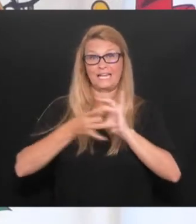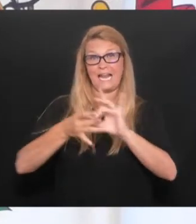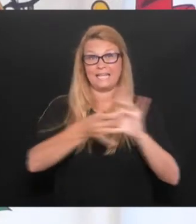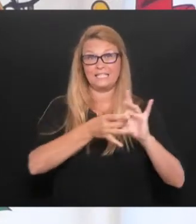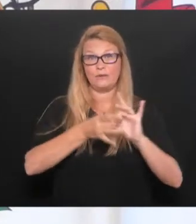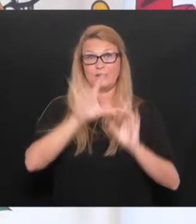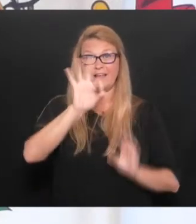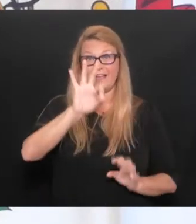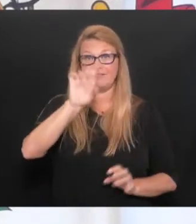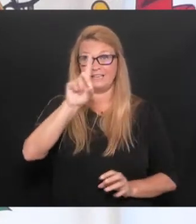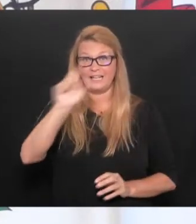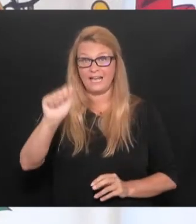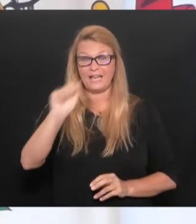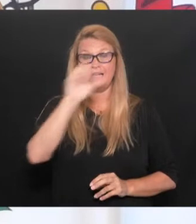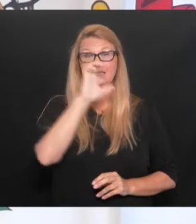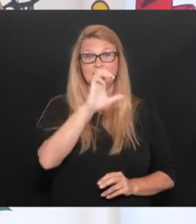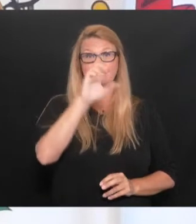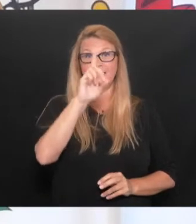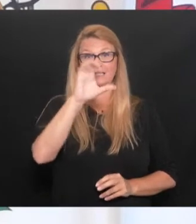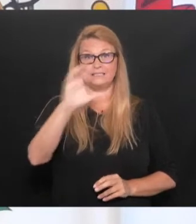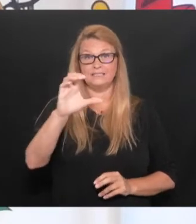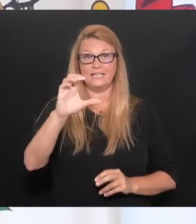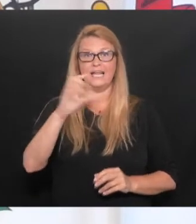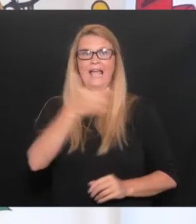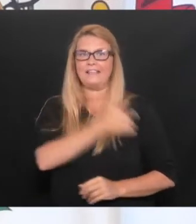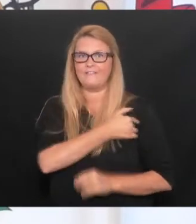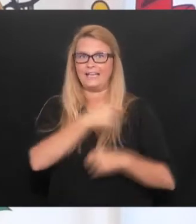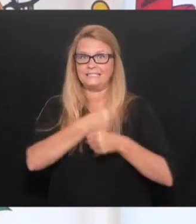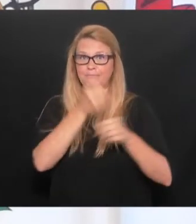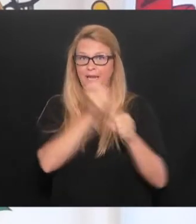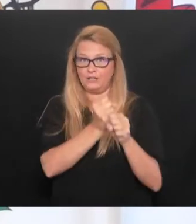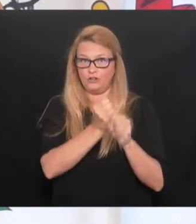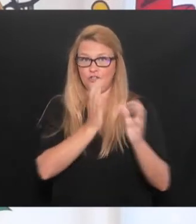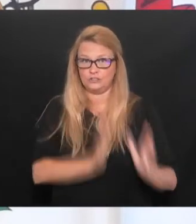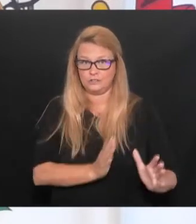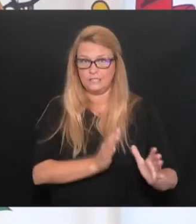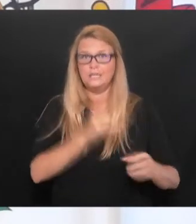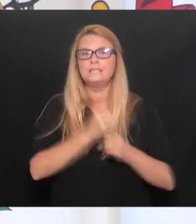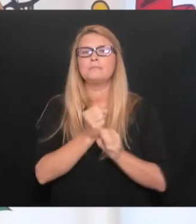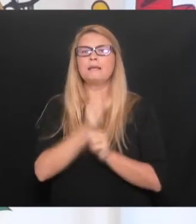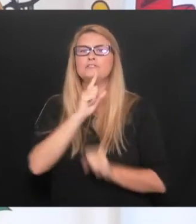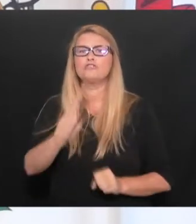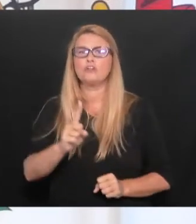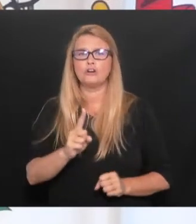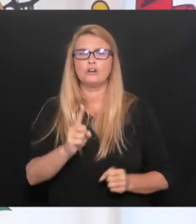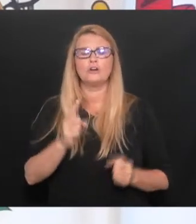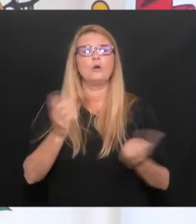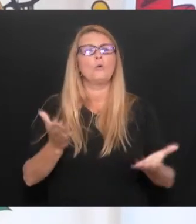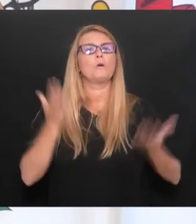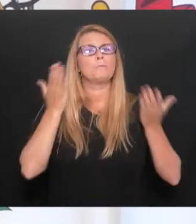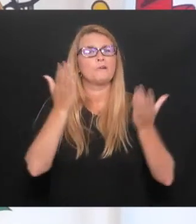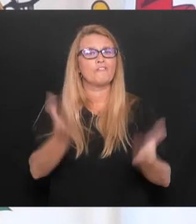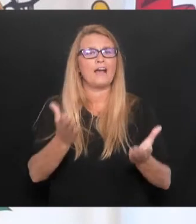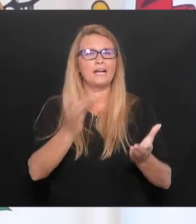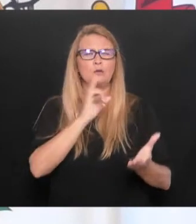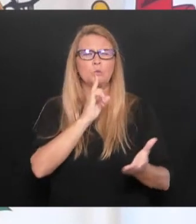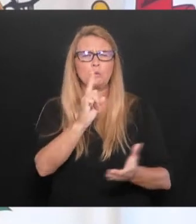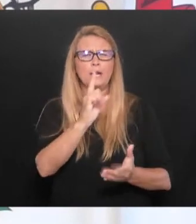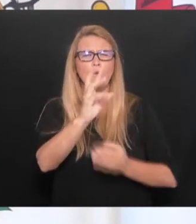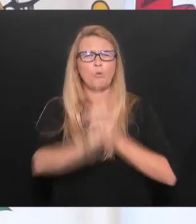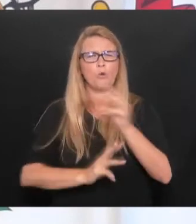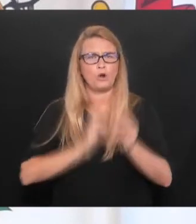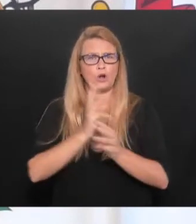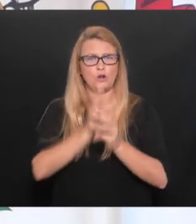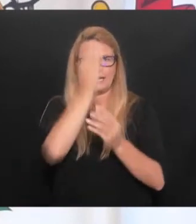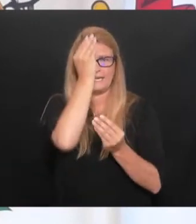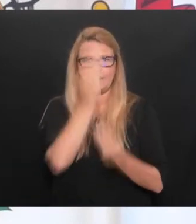FDA, CDC, and the vaccine manufacturers to make sure we are providing this real-world data in